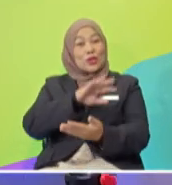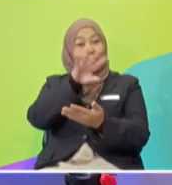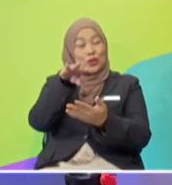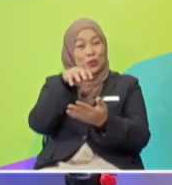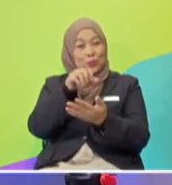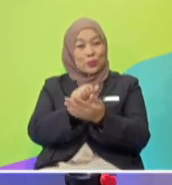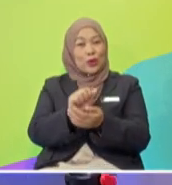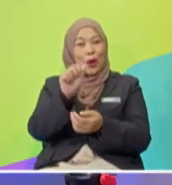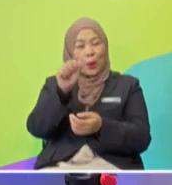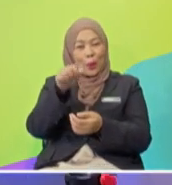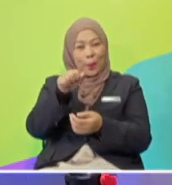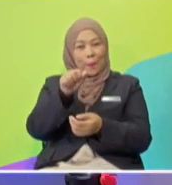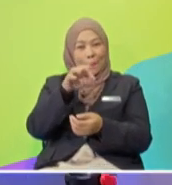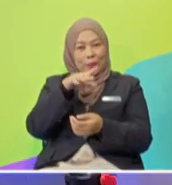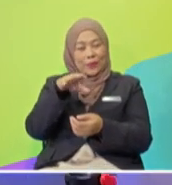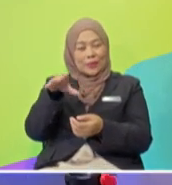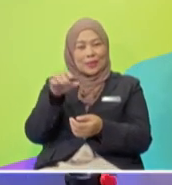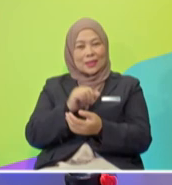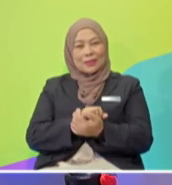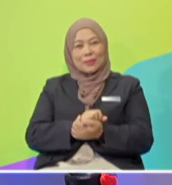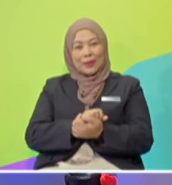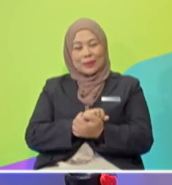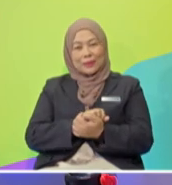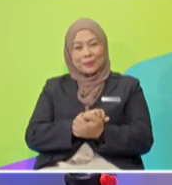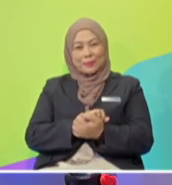the words correctly. Okay, next.